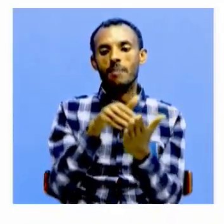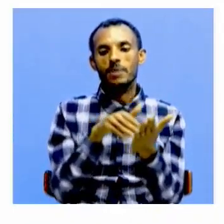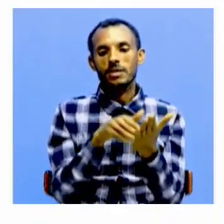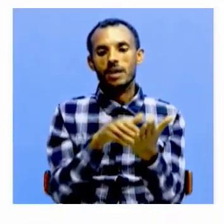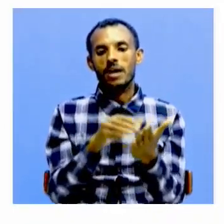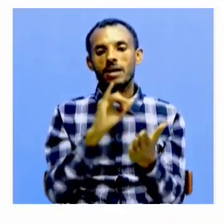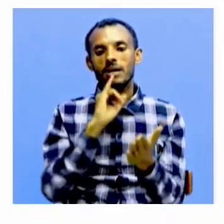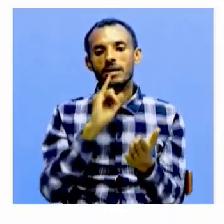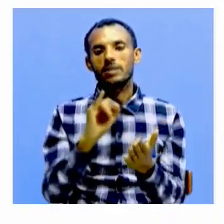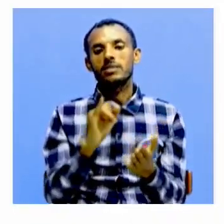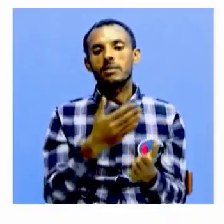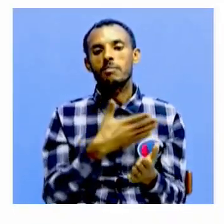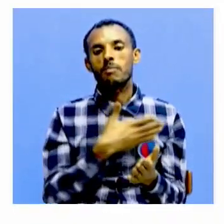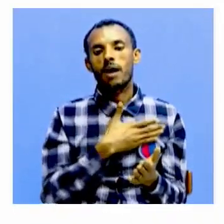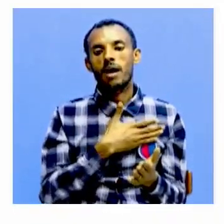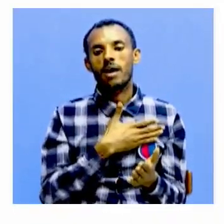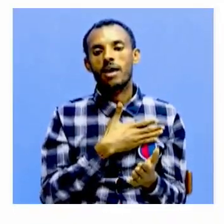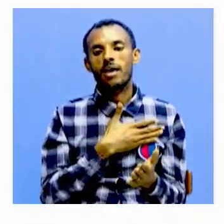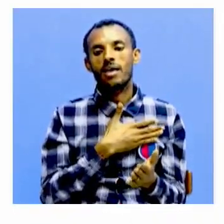My favorite